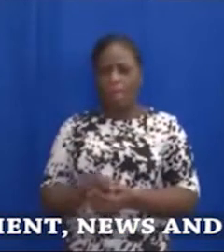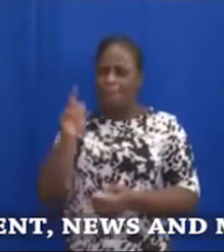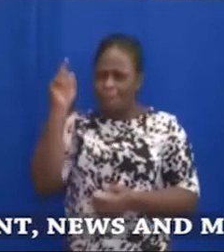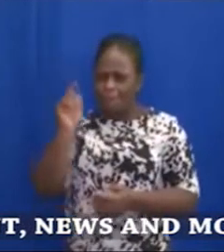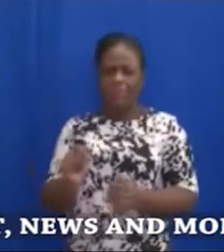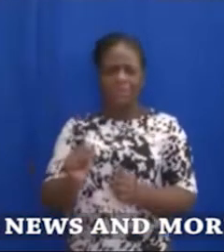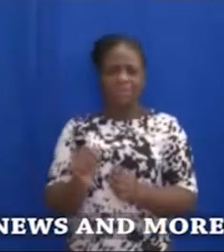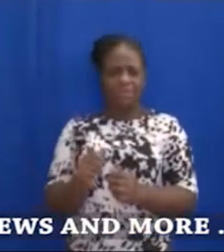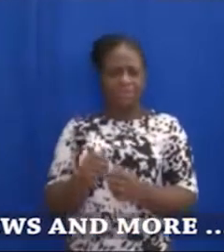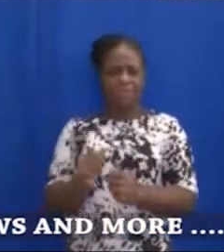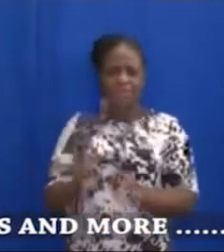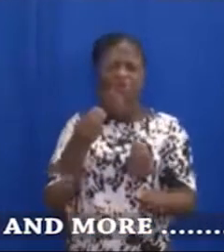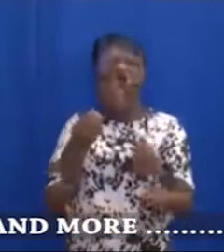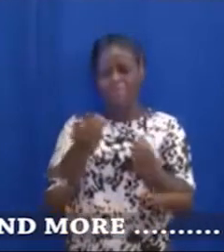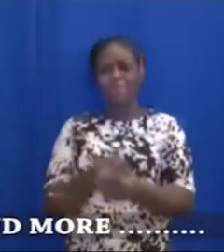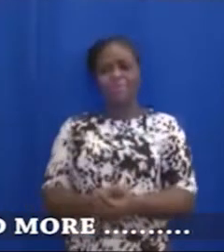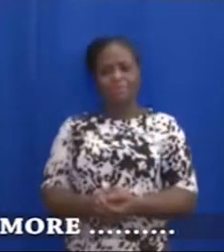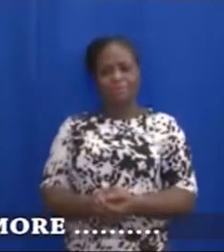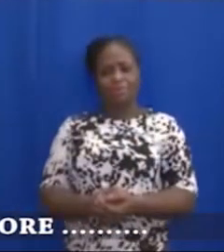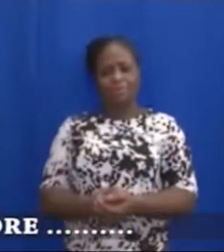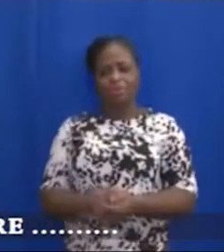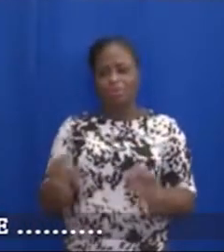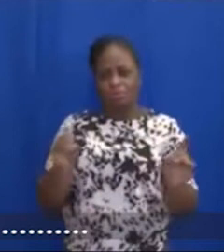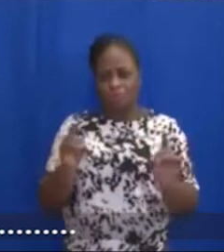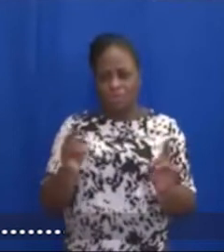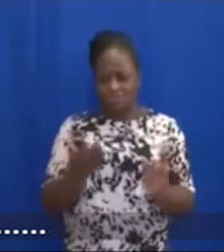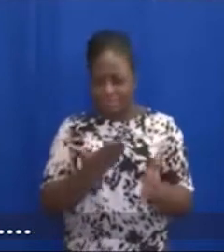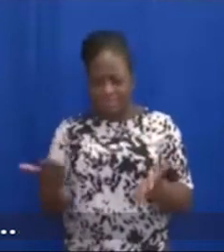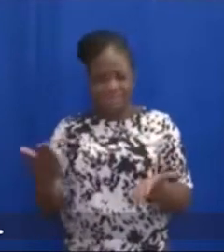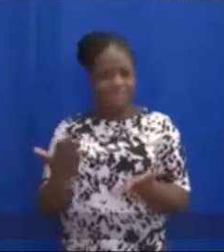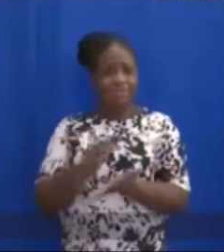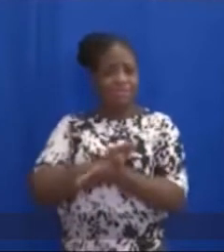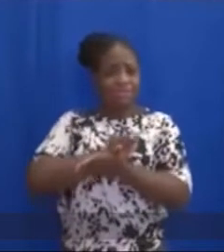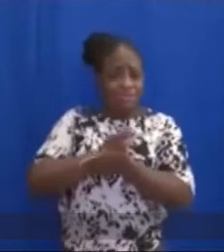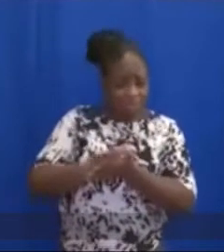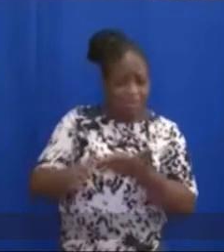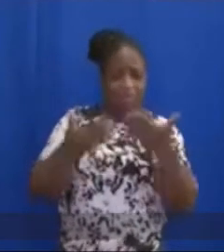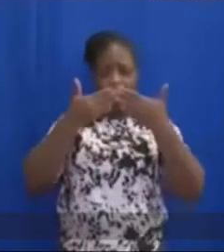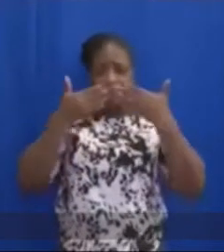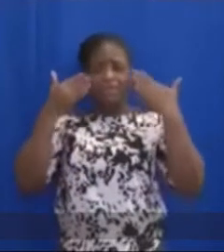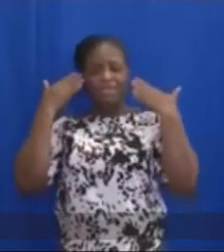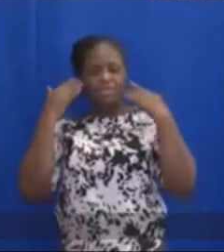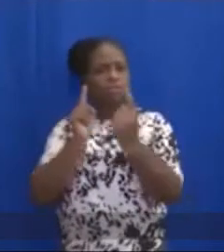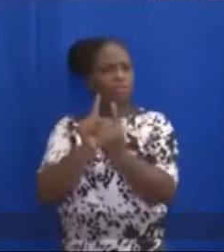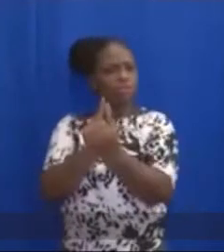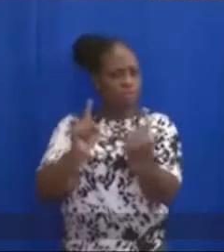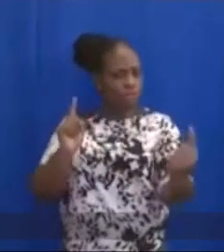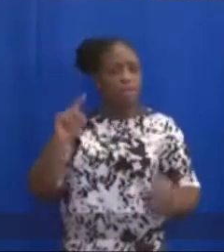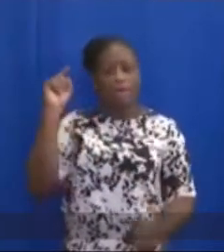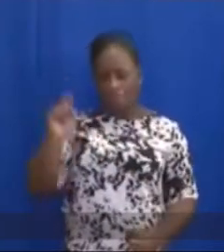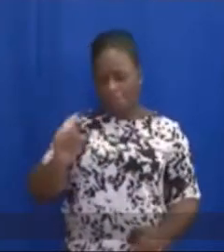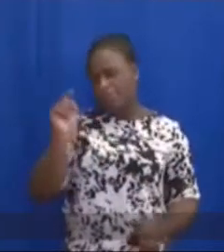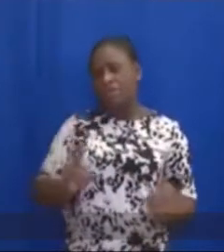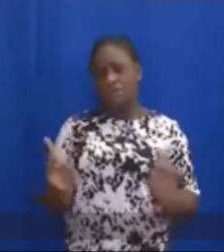your adherence to the personal hygiene, mask wearing, and social distancing measures. We